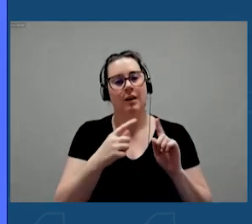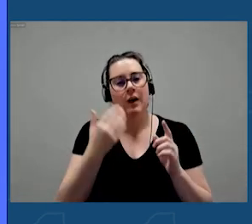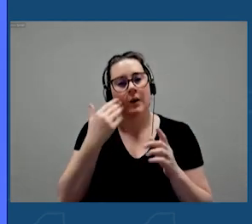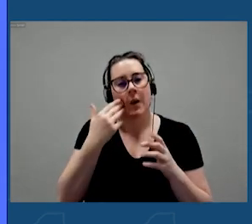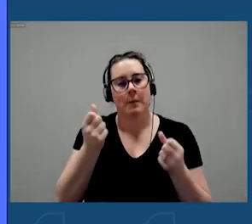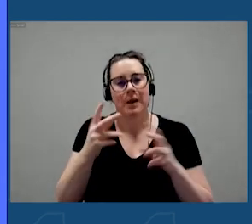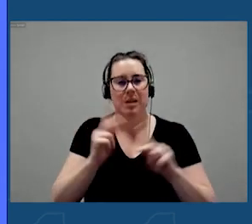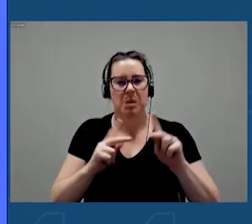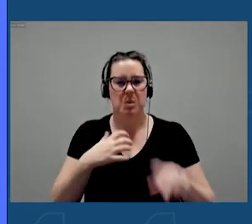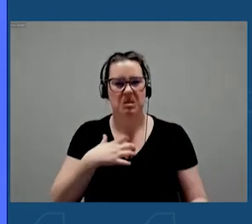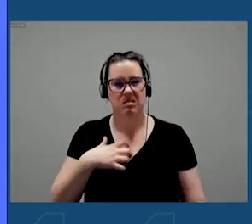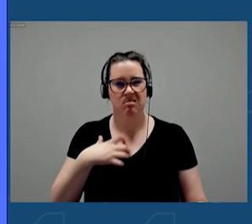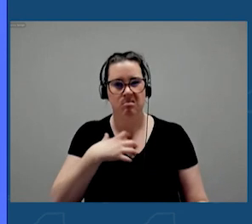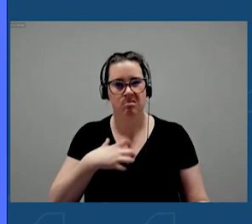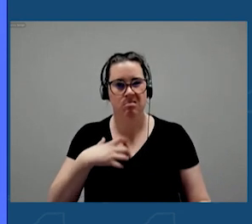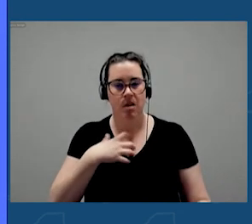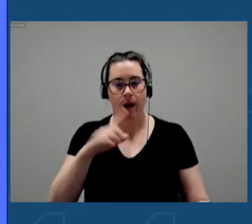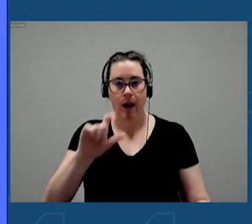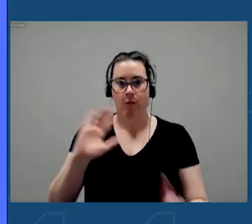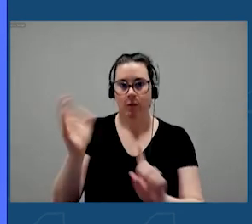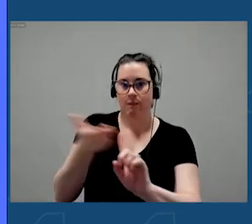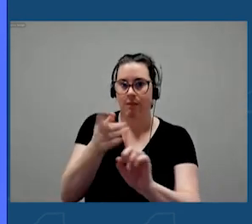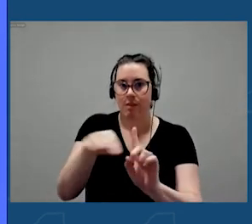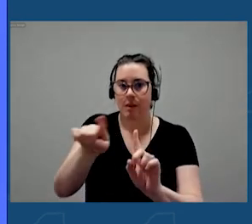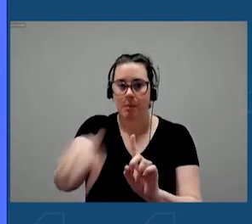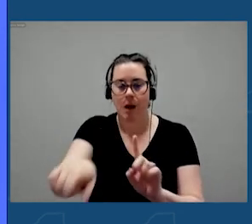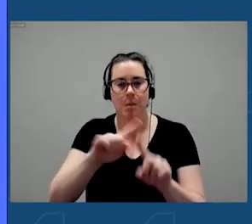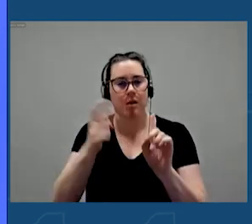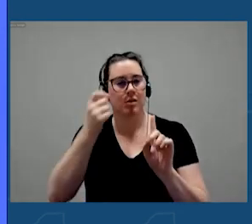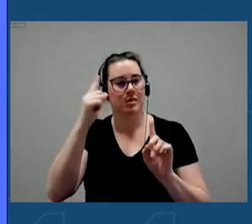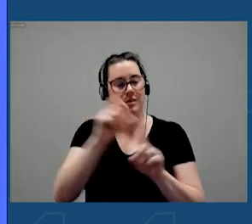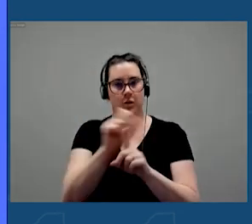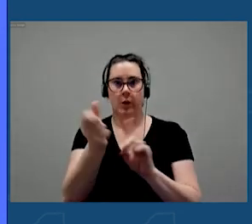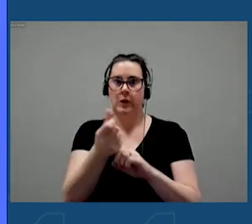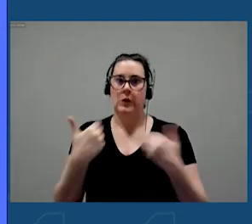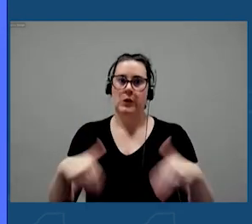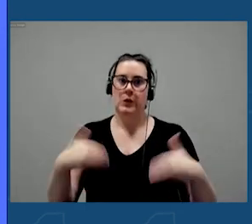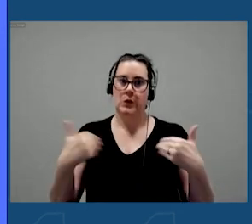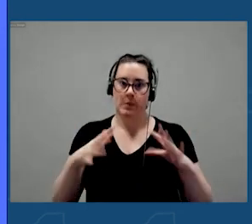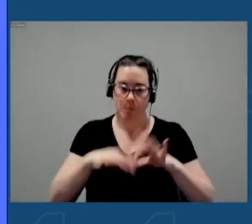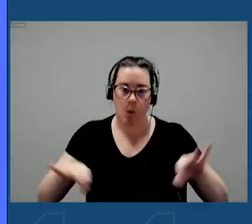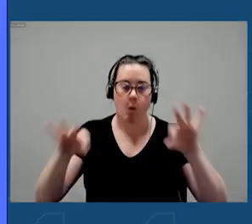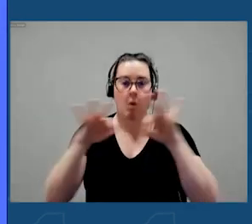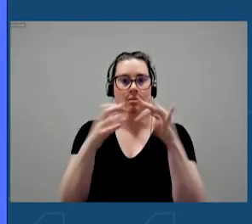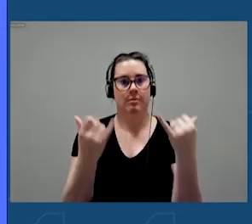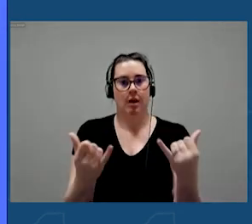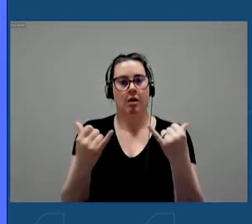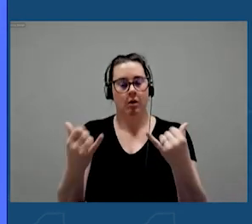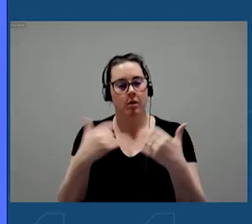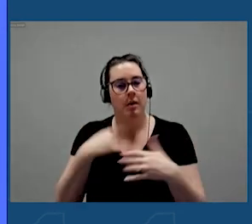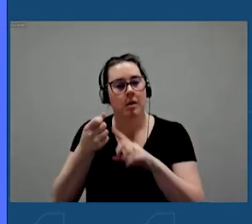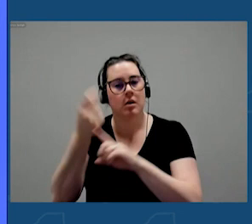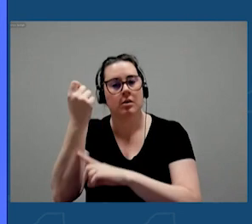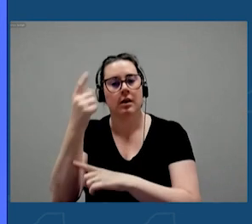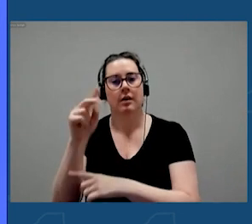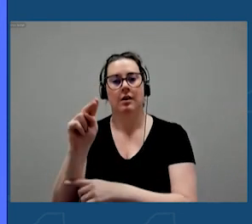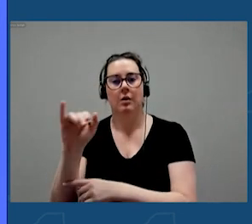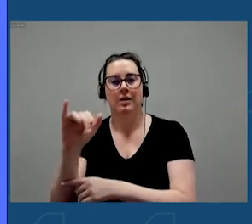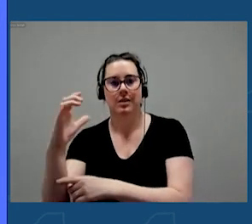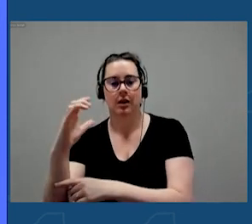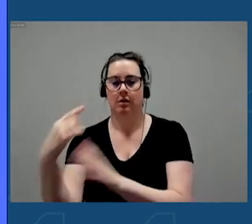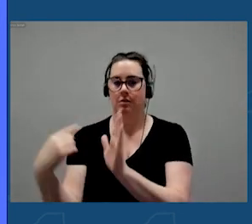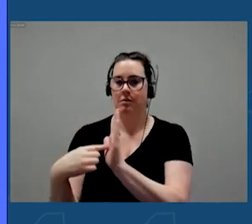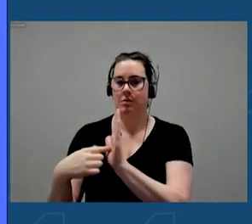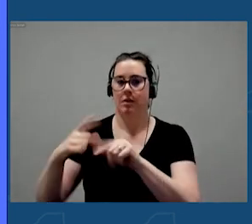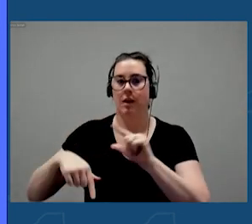over the hearts and minds because we have an urgent situation. But even in the city of New York, affordability. If I want to attract